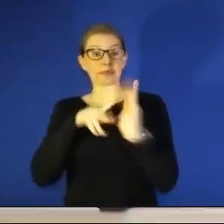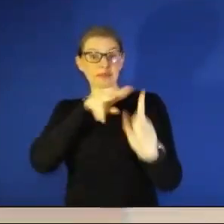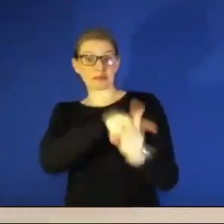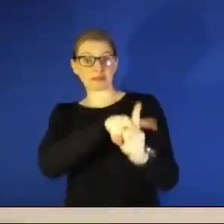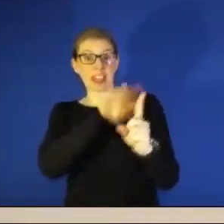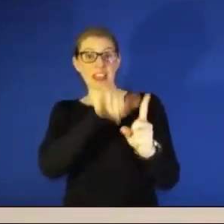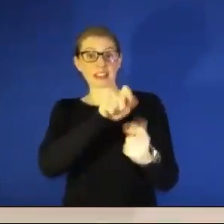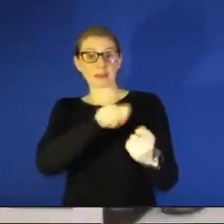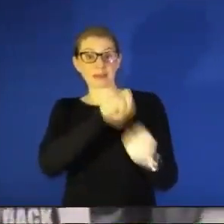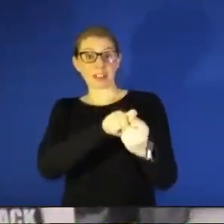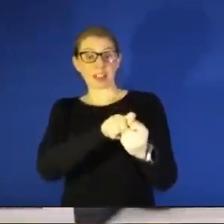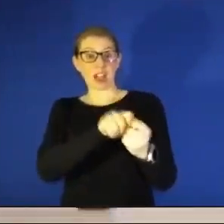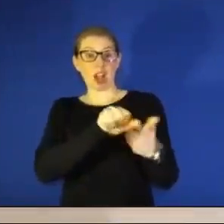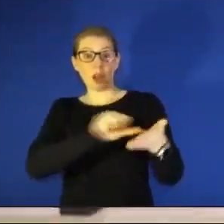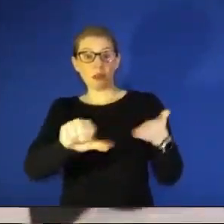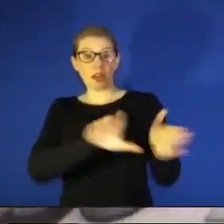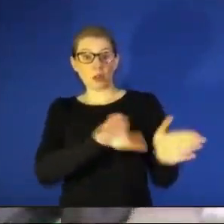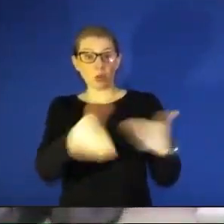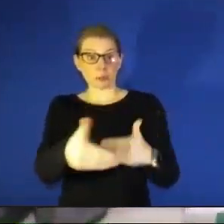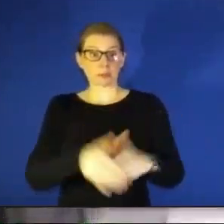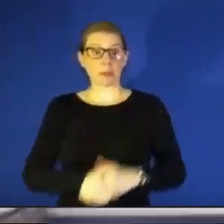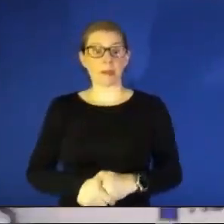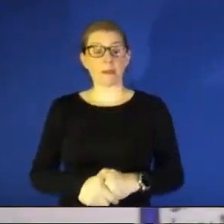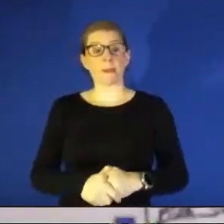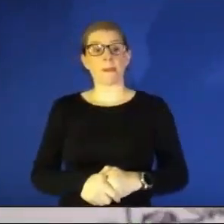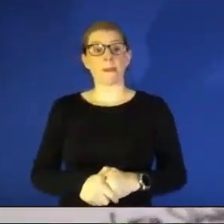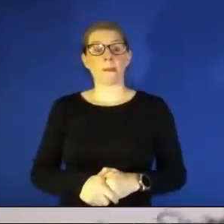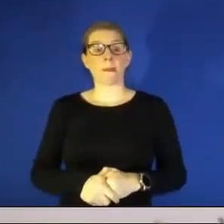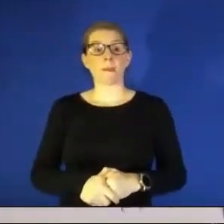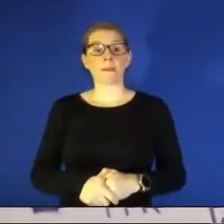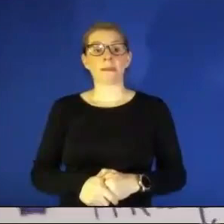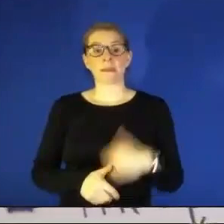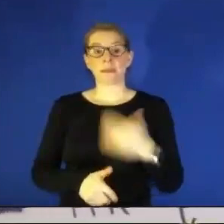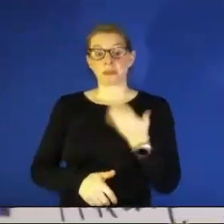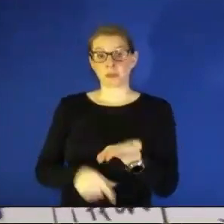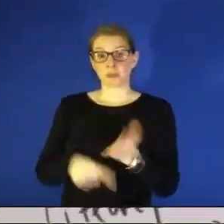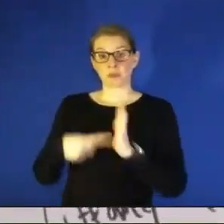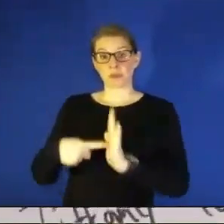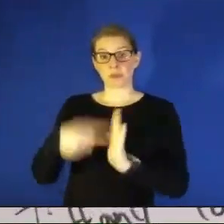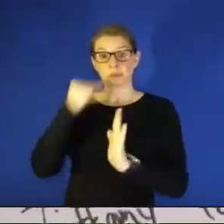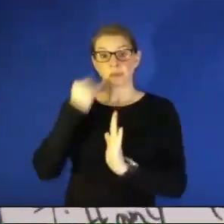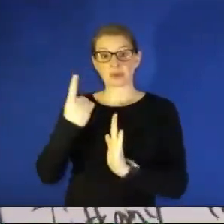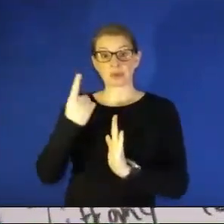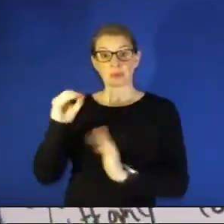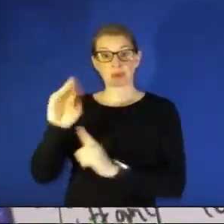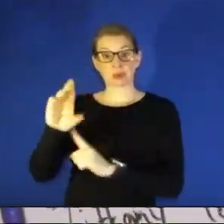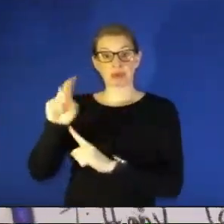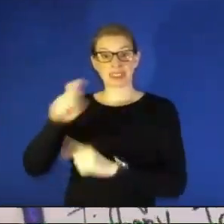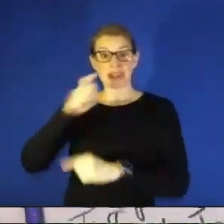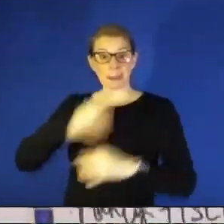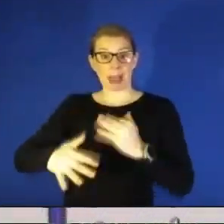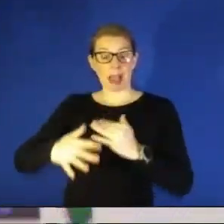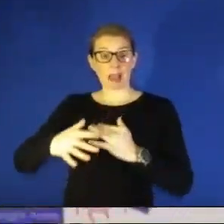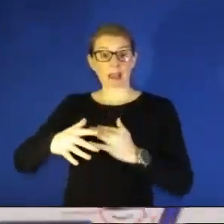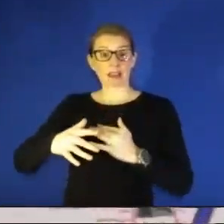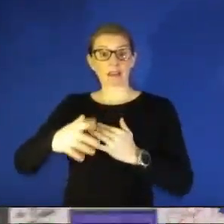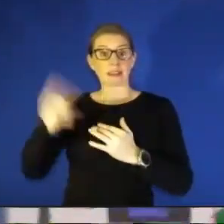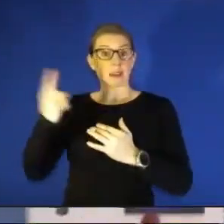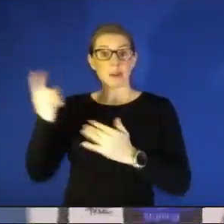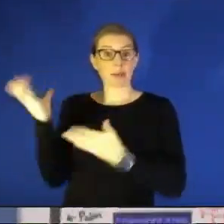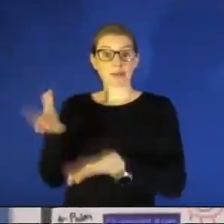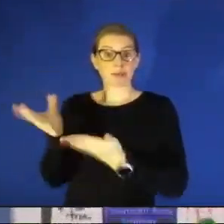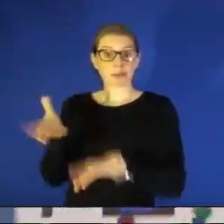even have these magnet tiles. This indicates if one of the ORs needs blood somewhere. And I mean, people are coming